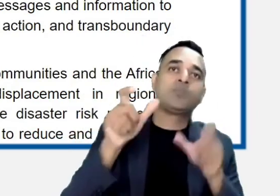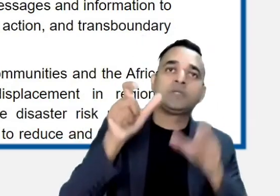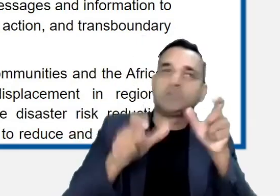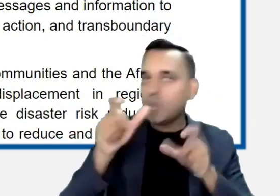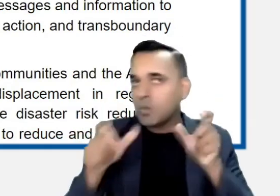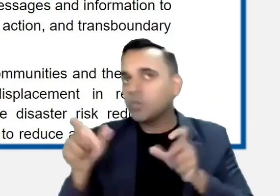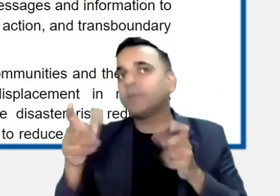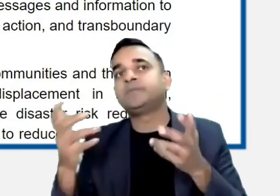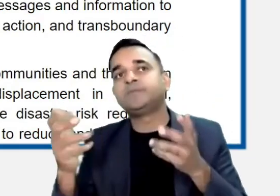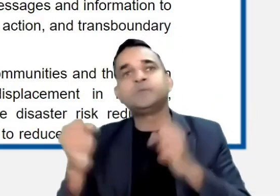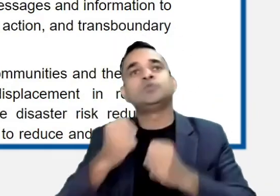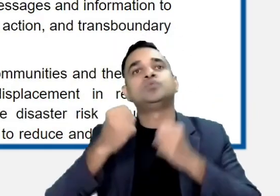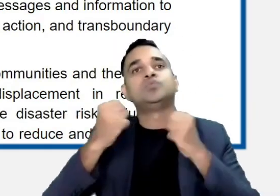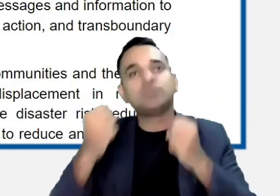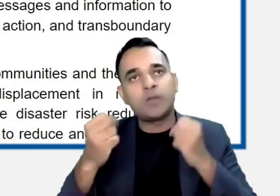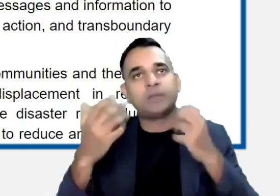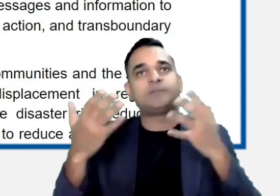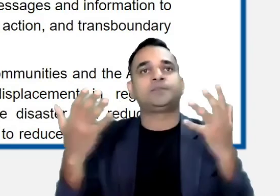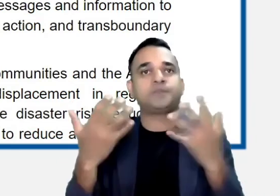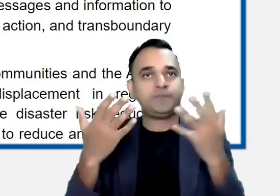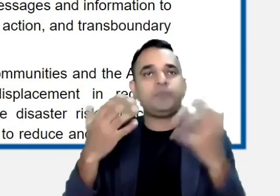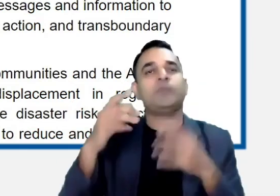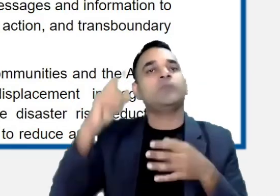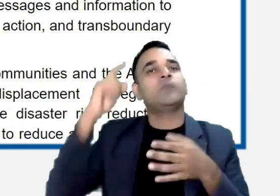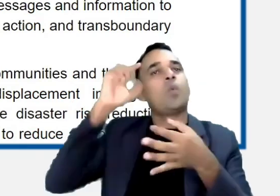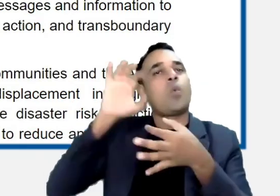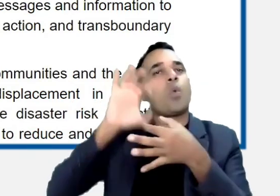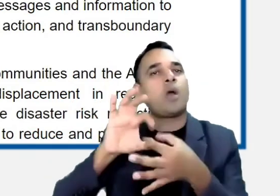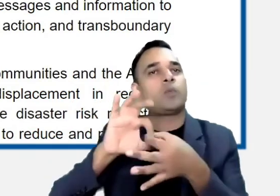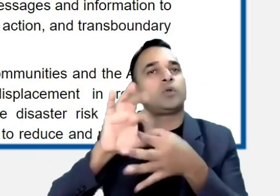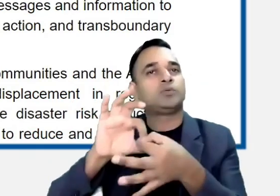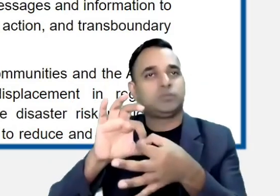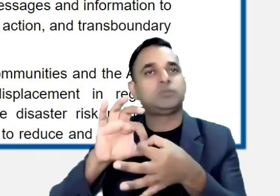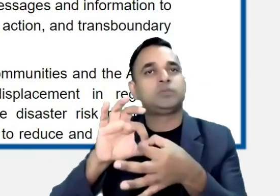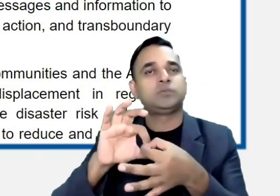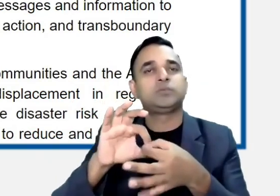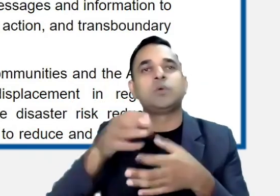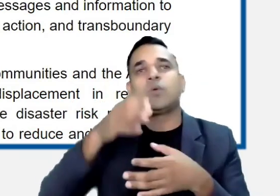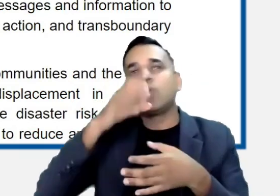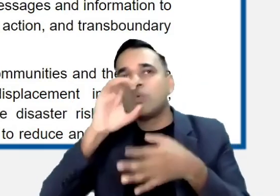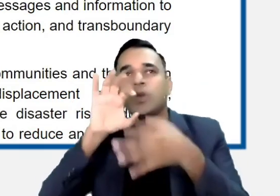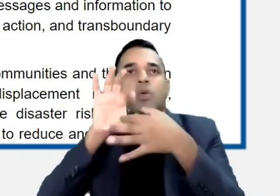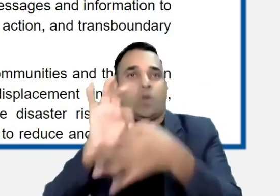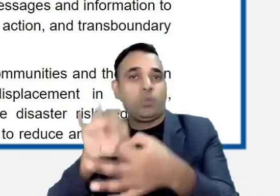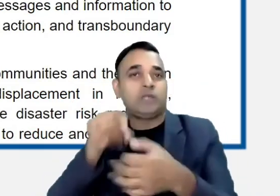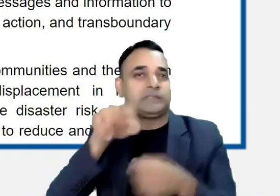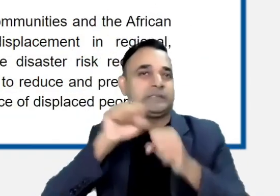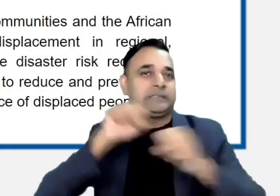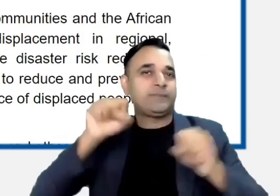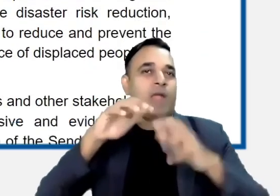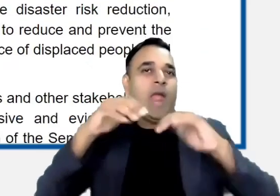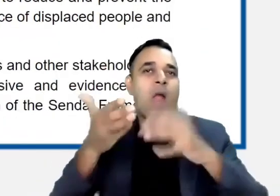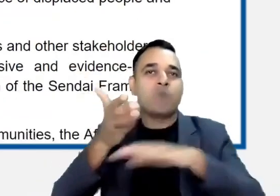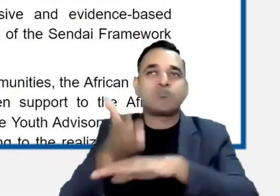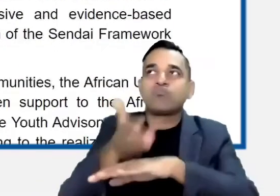users for effective early warning and early action and transboundary risk management at all levels.